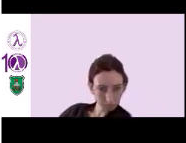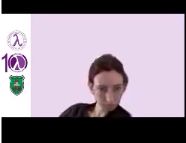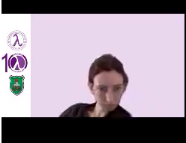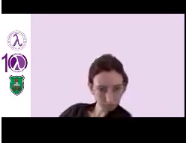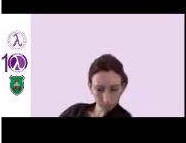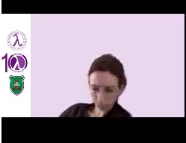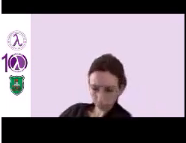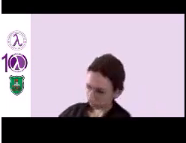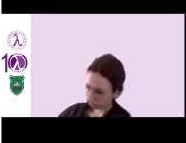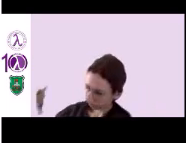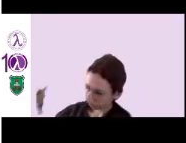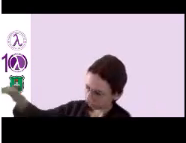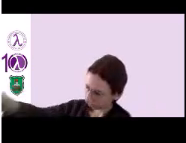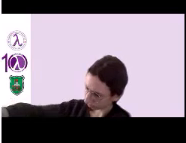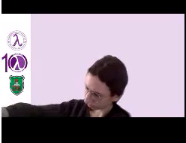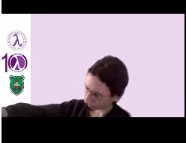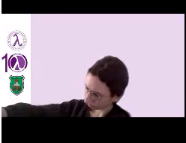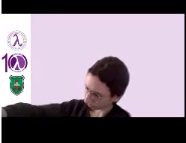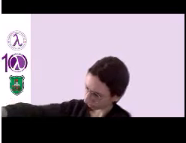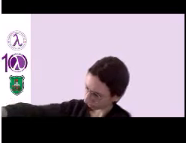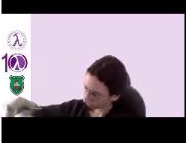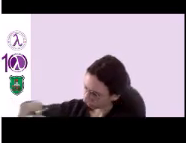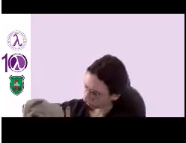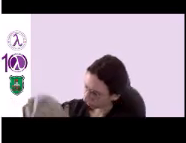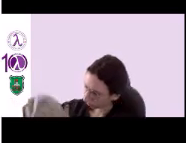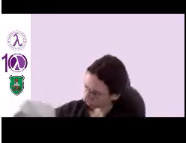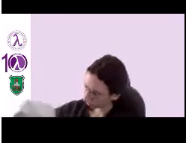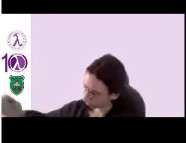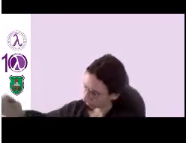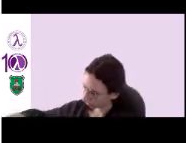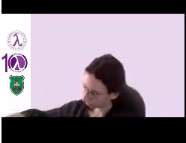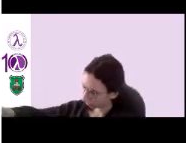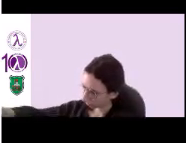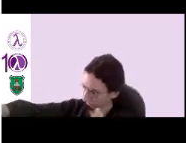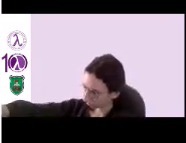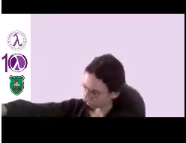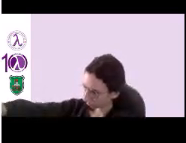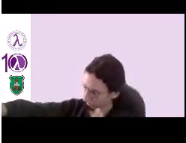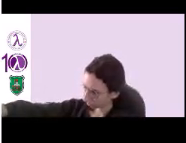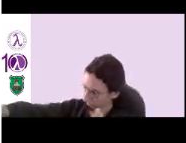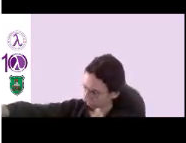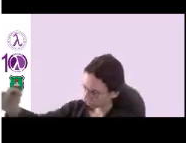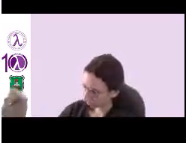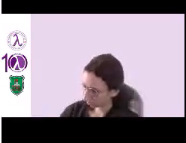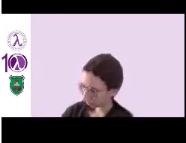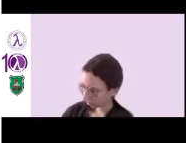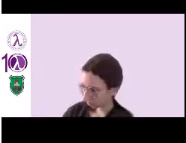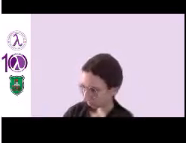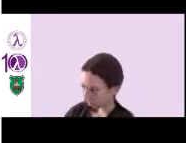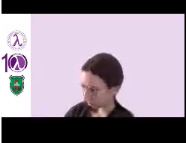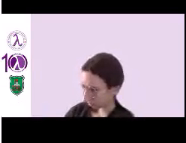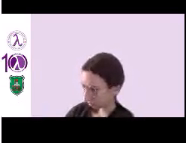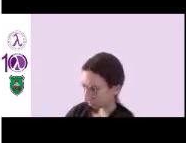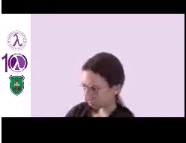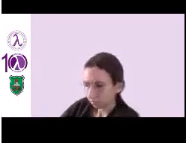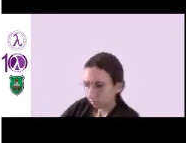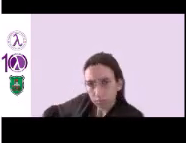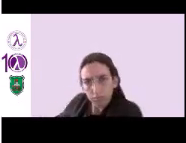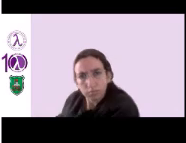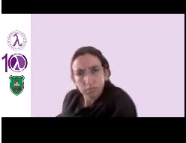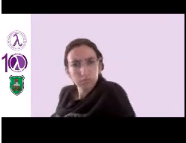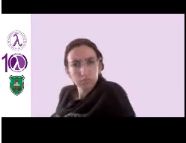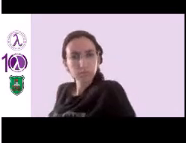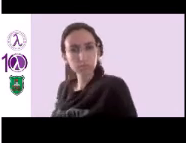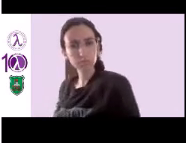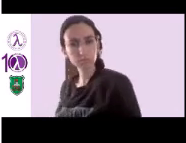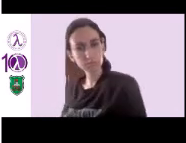actually generate high order harmonics or a train of attosecond pulses, and then you